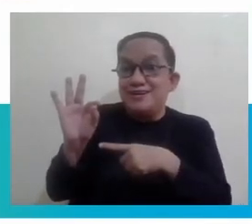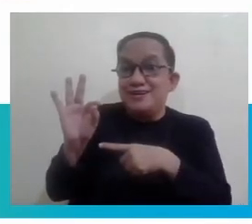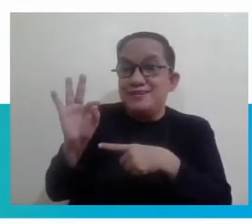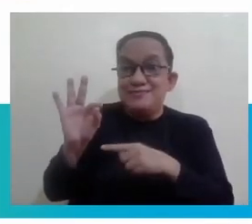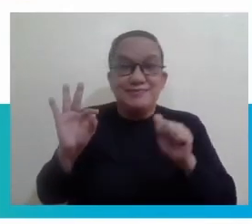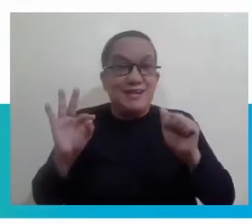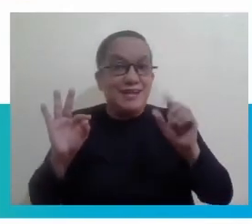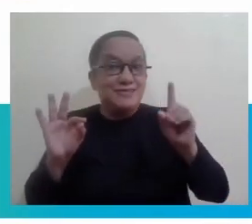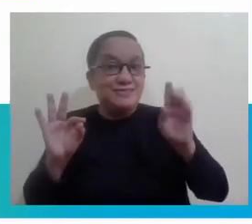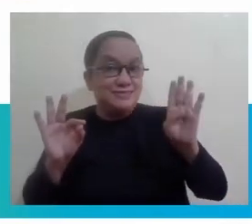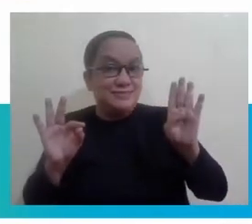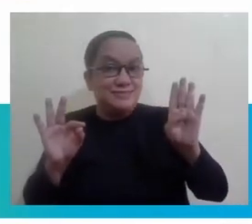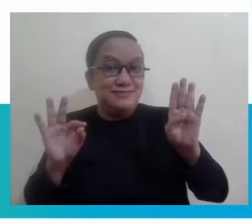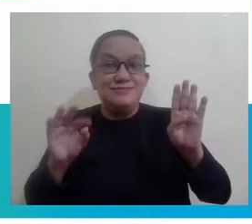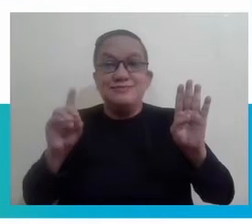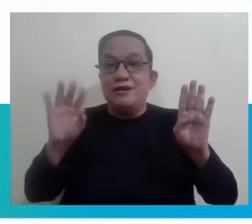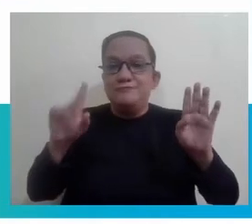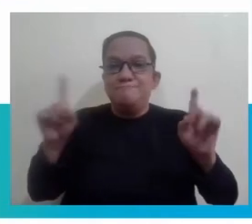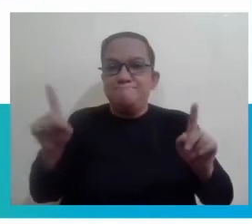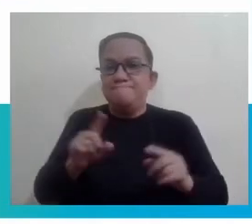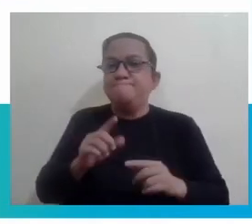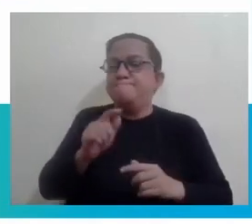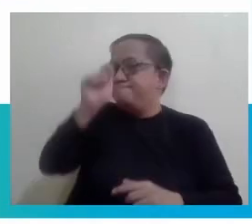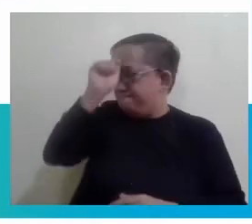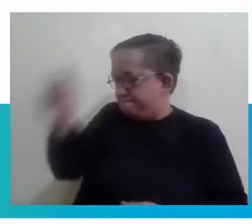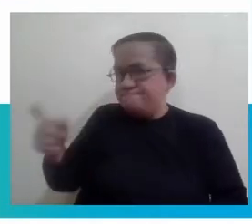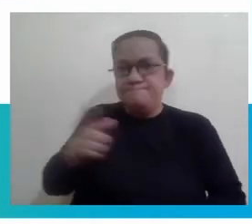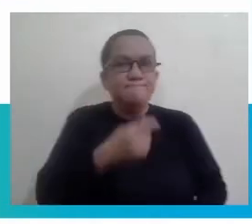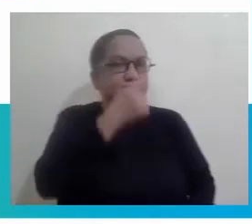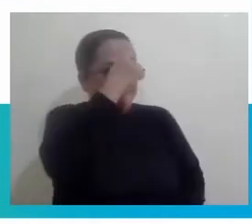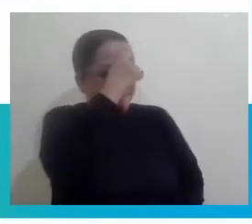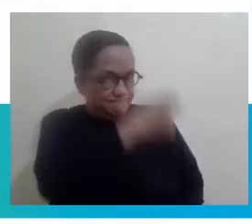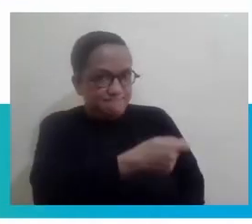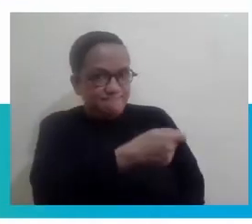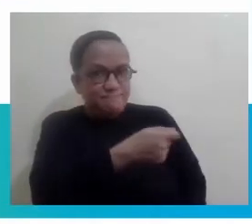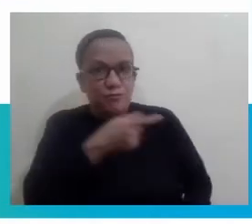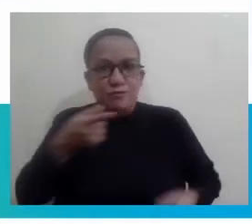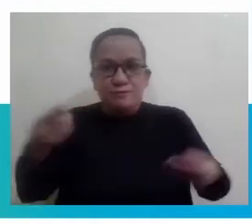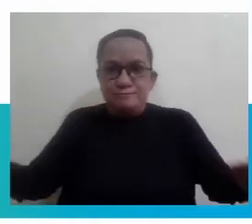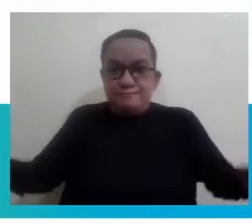complementary capacities, such as strength in policy leadership,